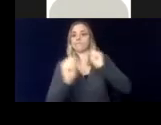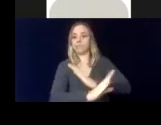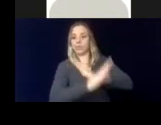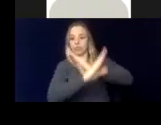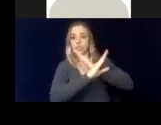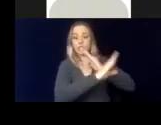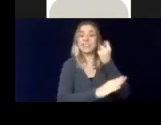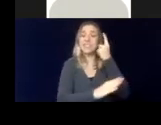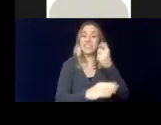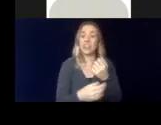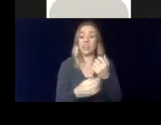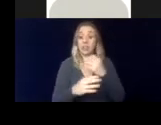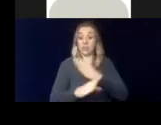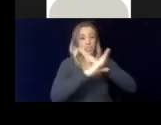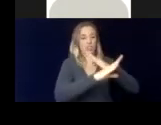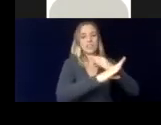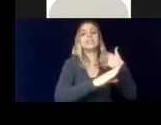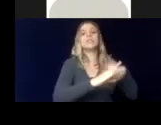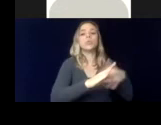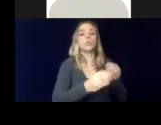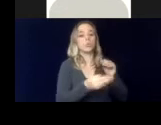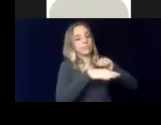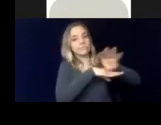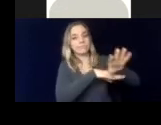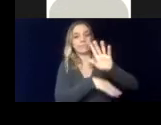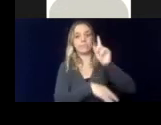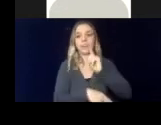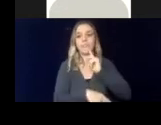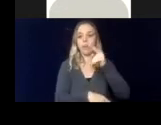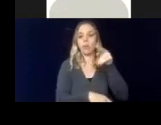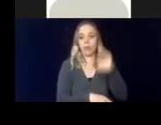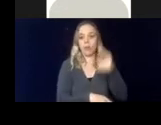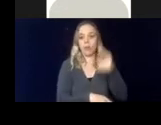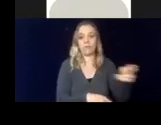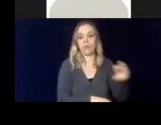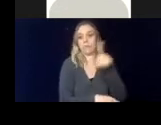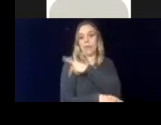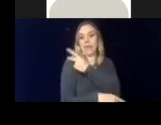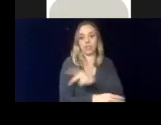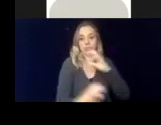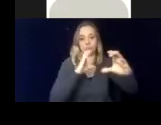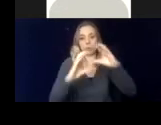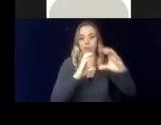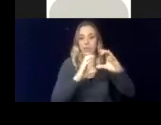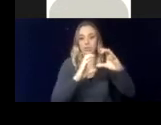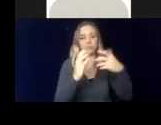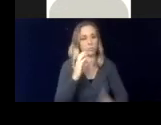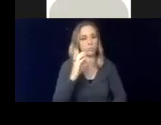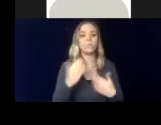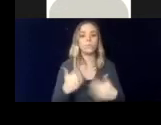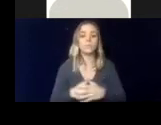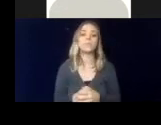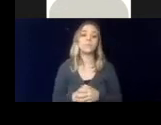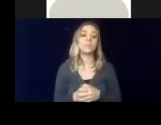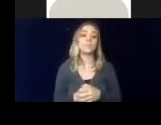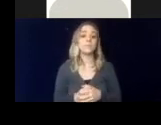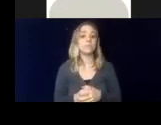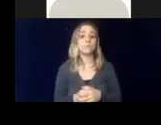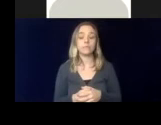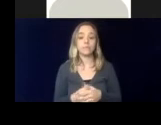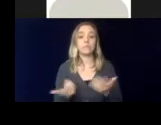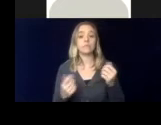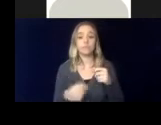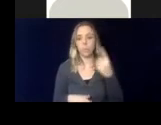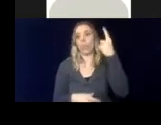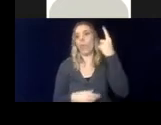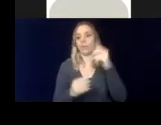reduce the ability for deaf and hard of hearing patients to communicate easily. So obviously one that many people recognize is